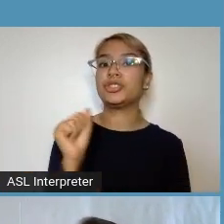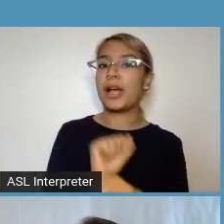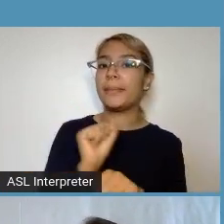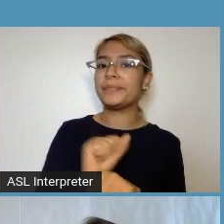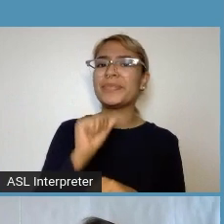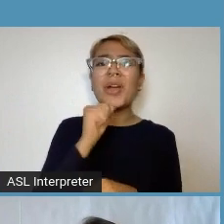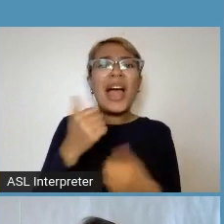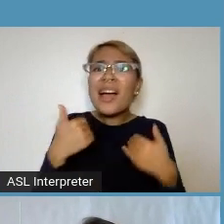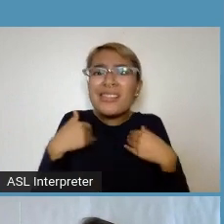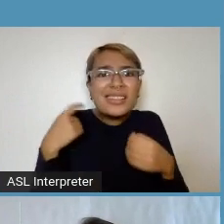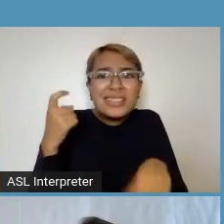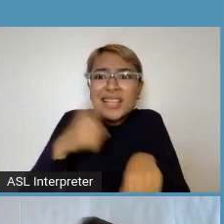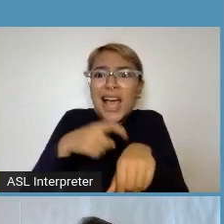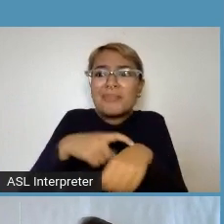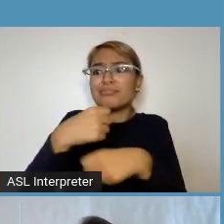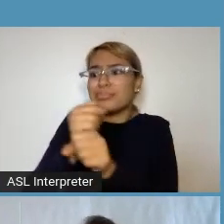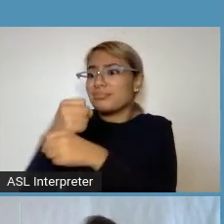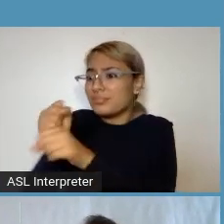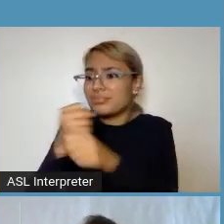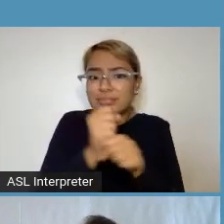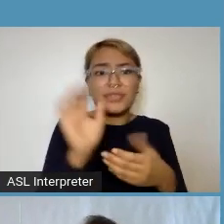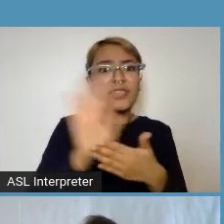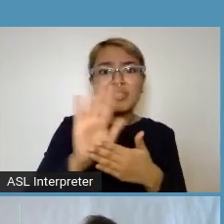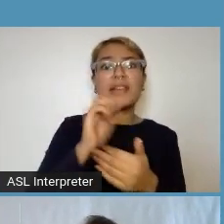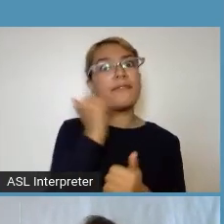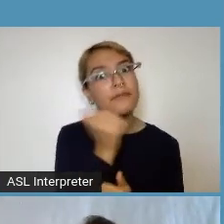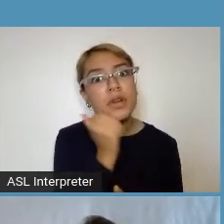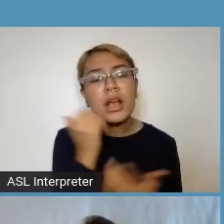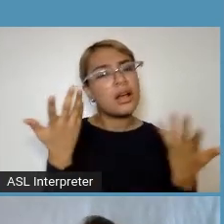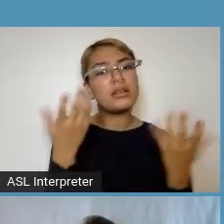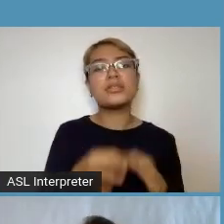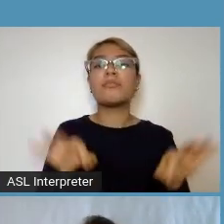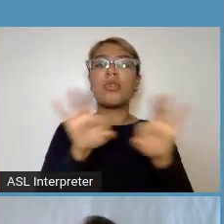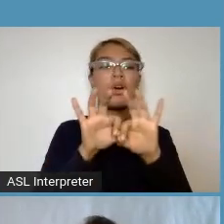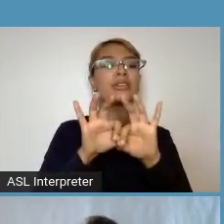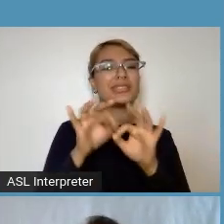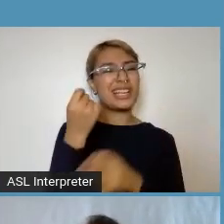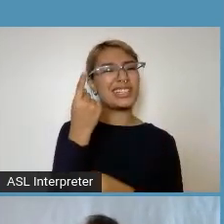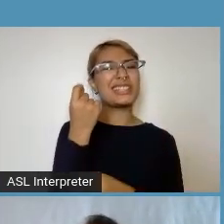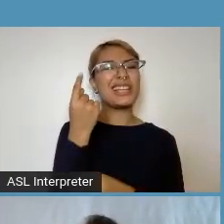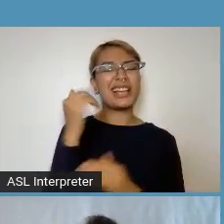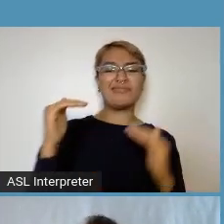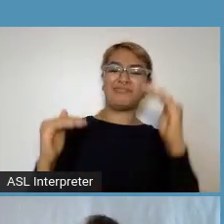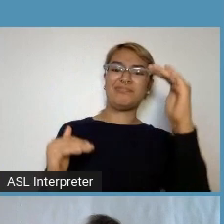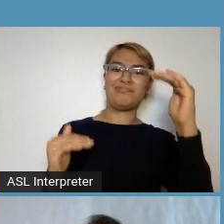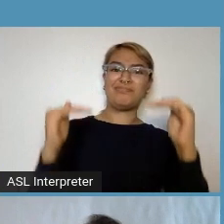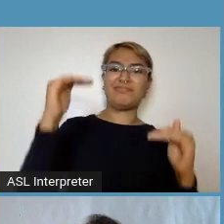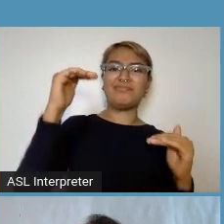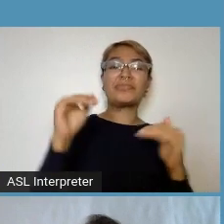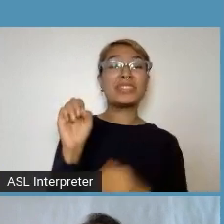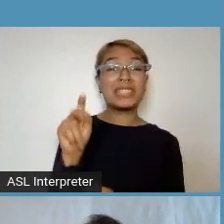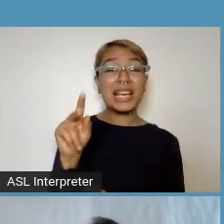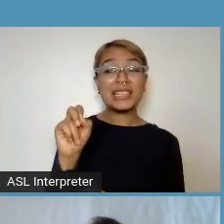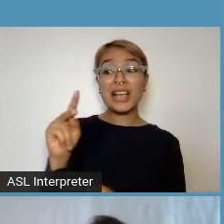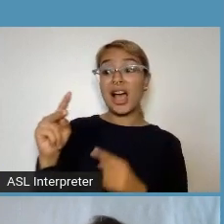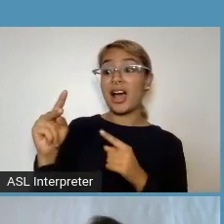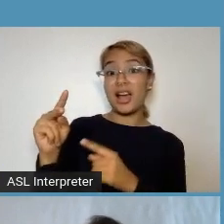time to create videos every day. It's important to weigh your options. And while TikTok is my